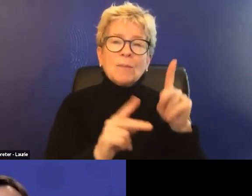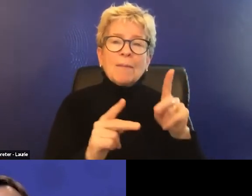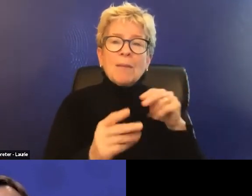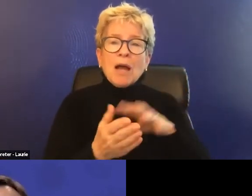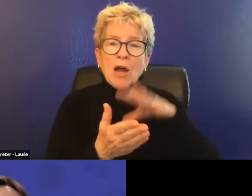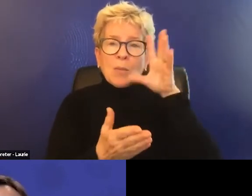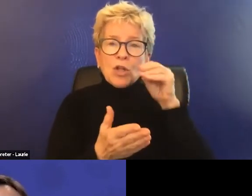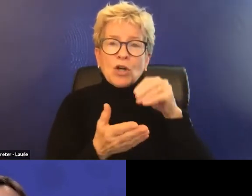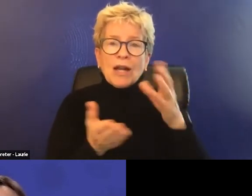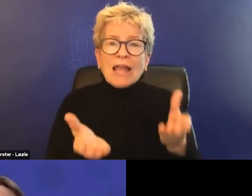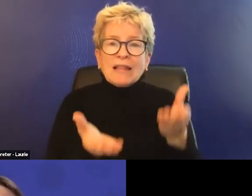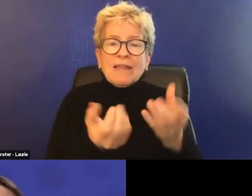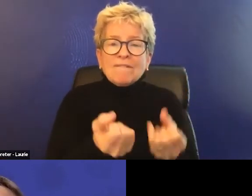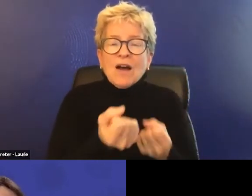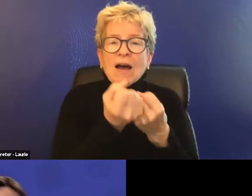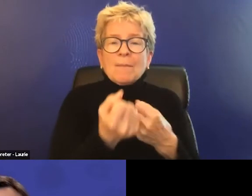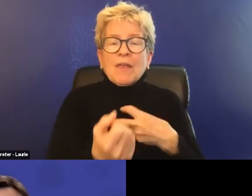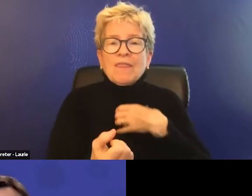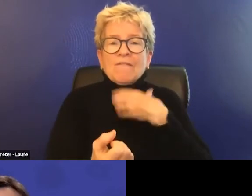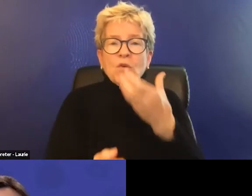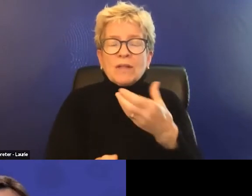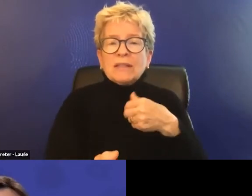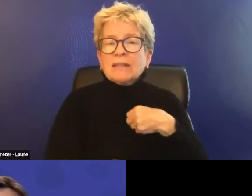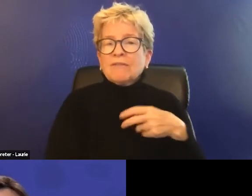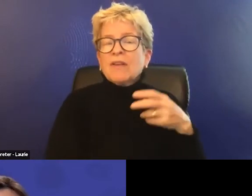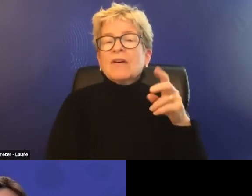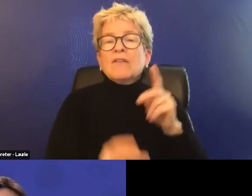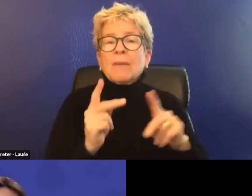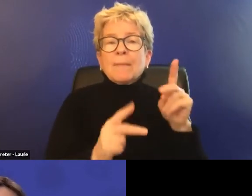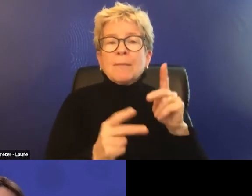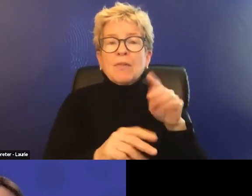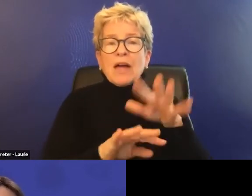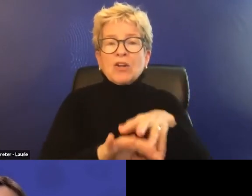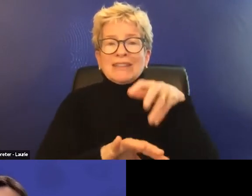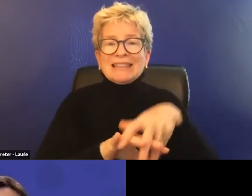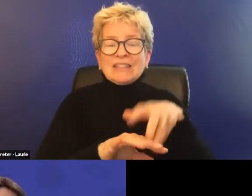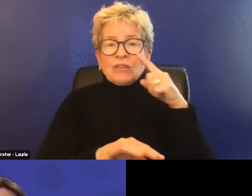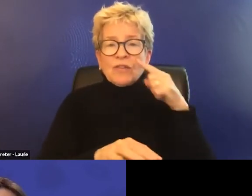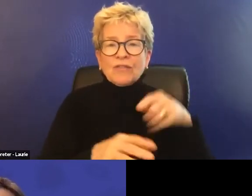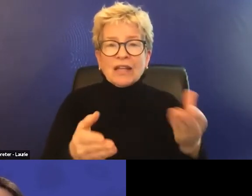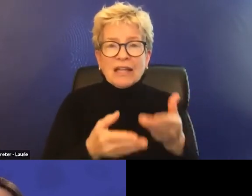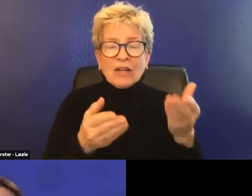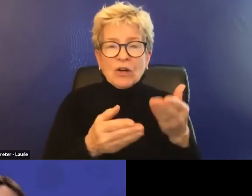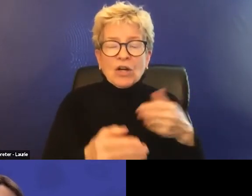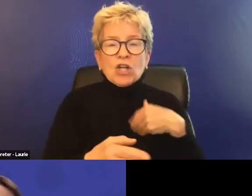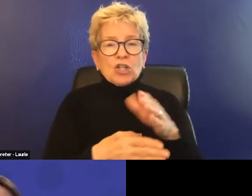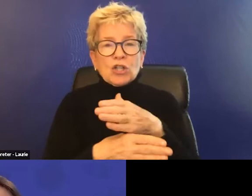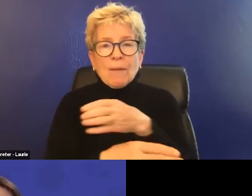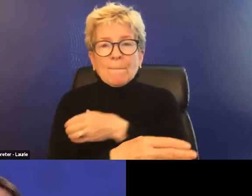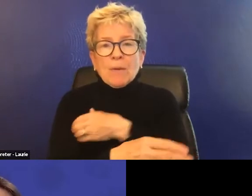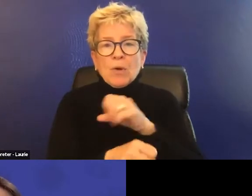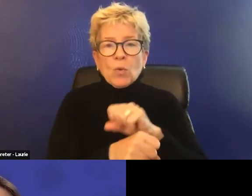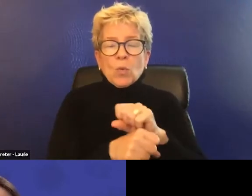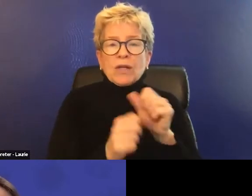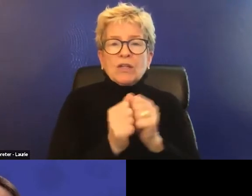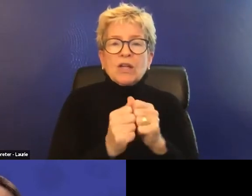and experiences and histories of the indigenous people of this land and beyond. This includes sharing power and working together to improve